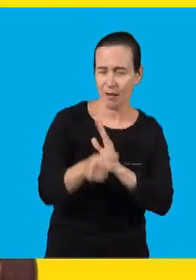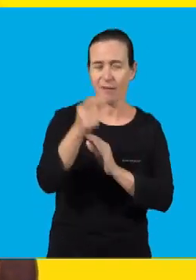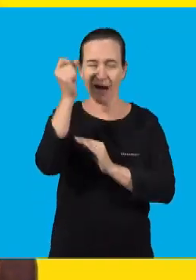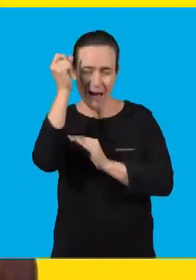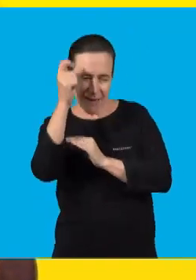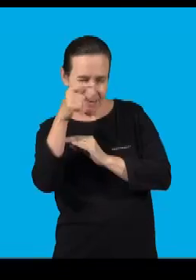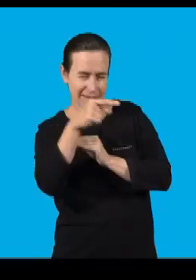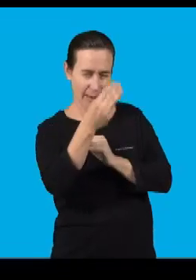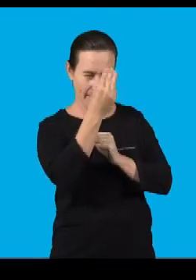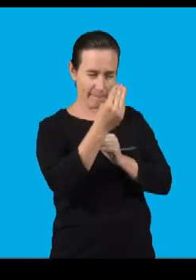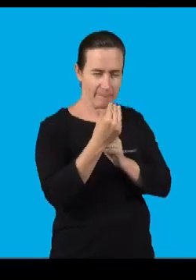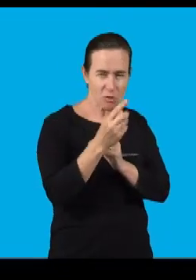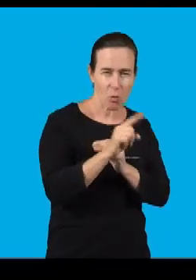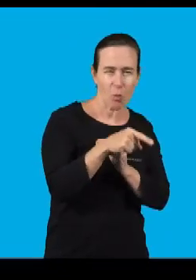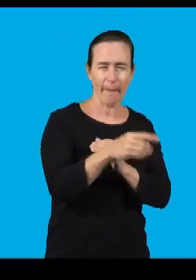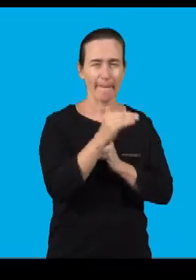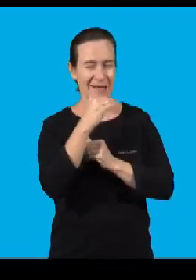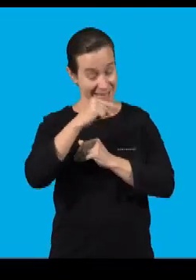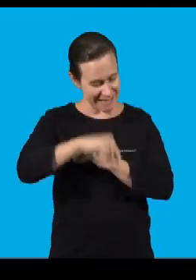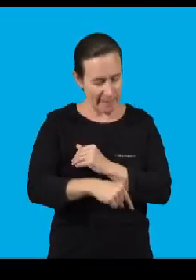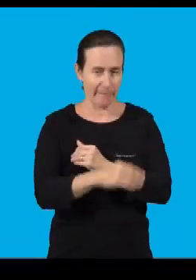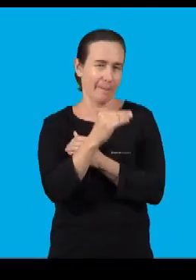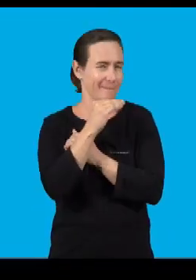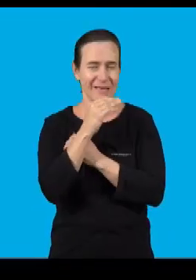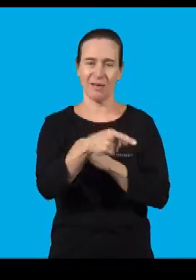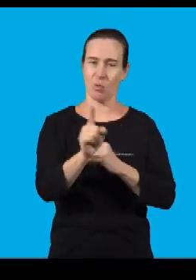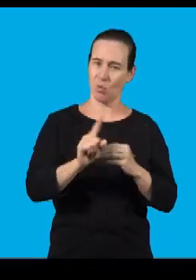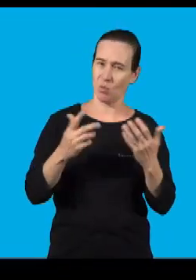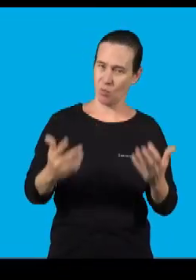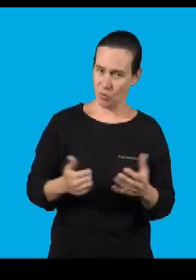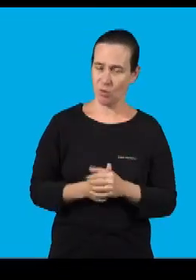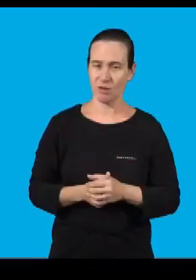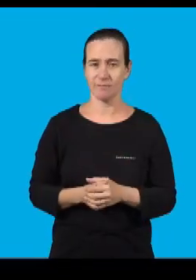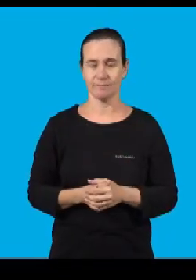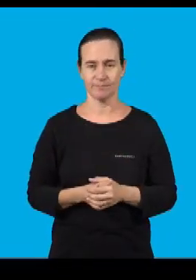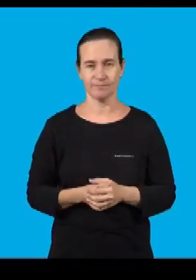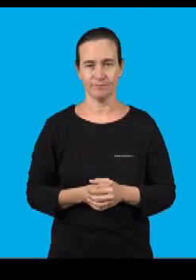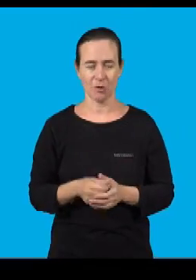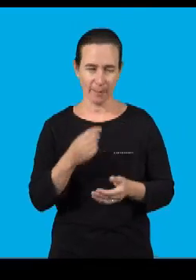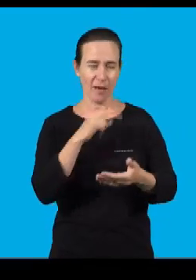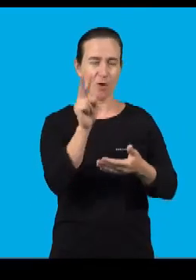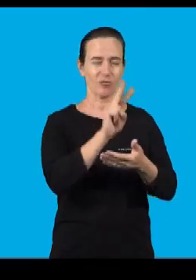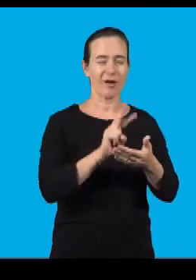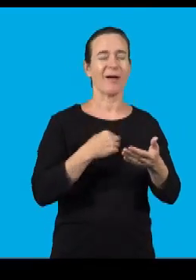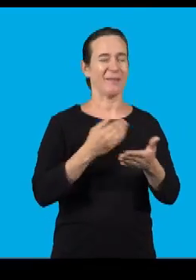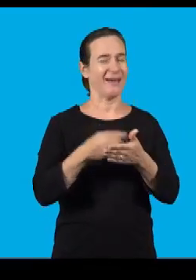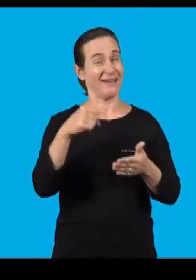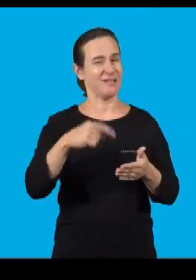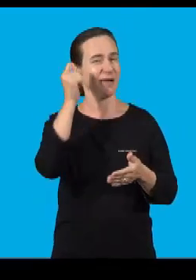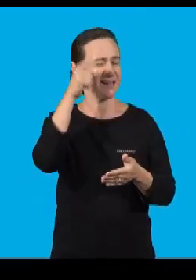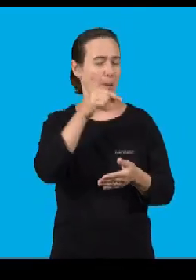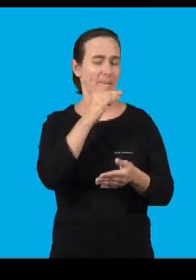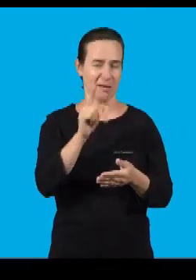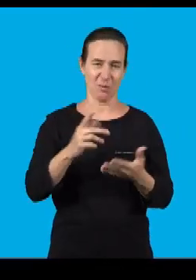to understand imagery as well as figurative meaning, which means you must be able to interpret the text as you are reading